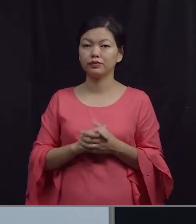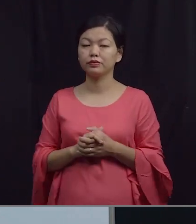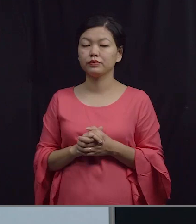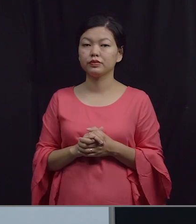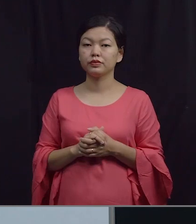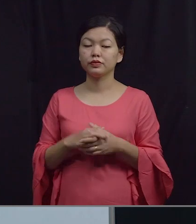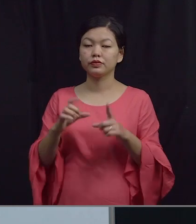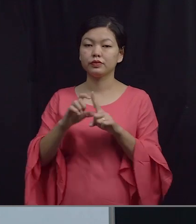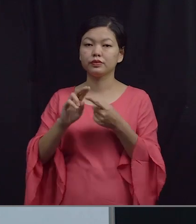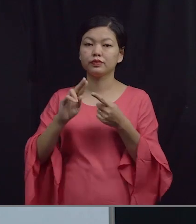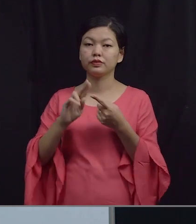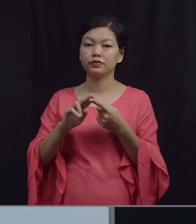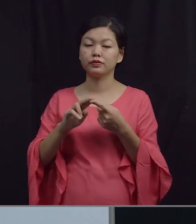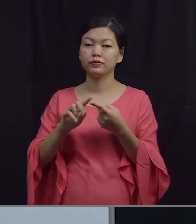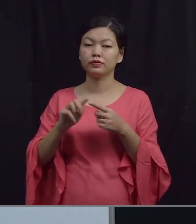defined